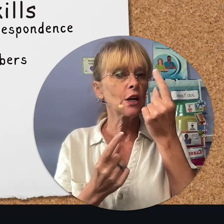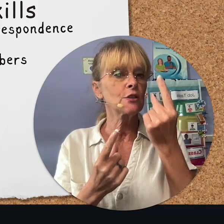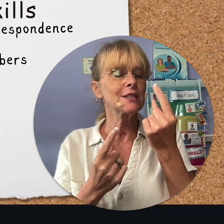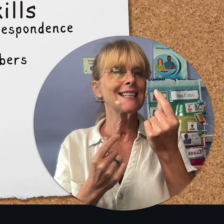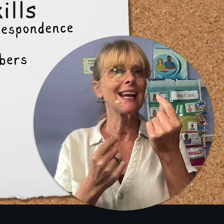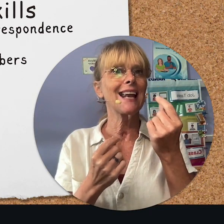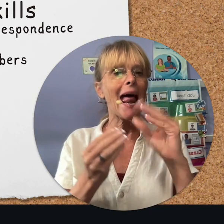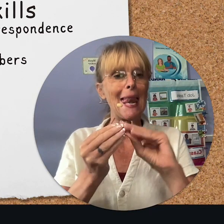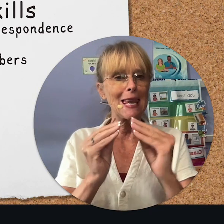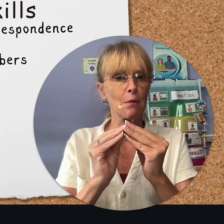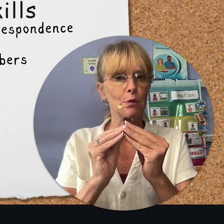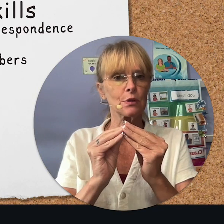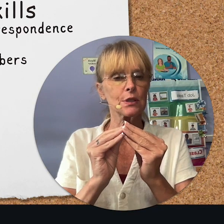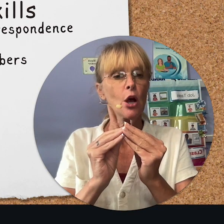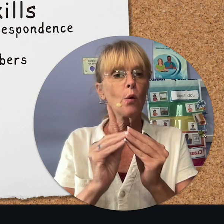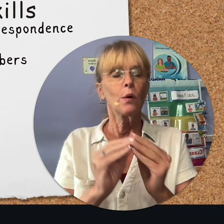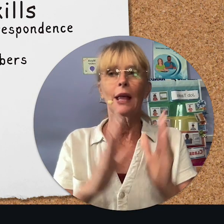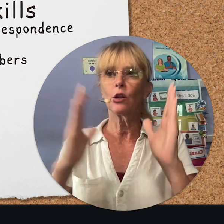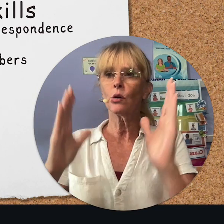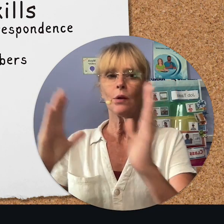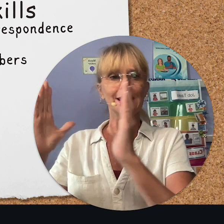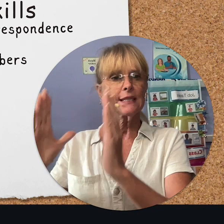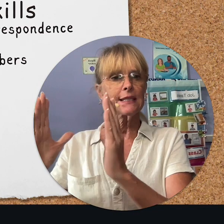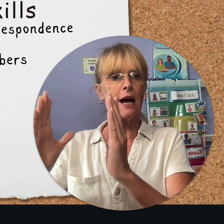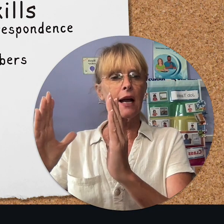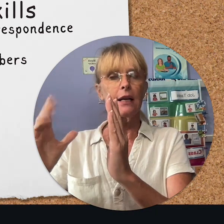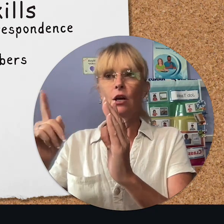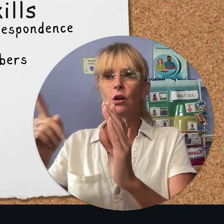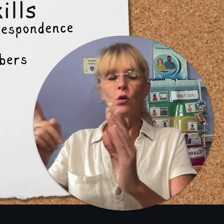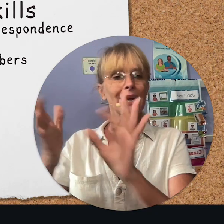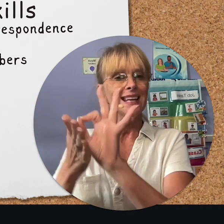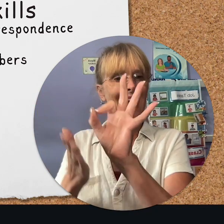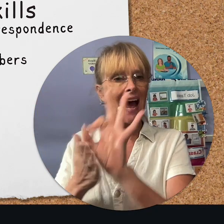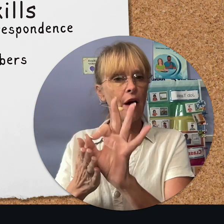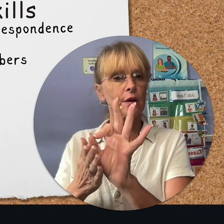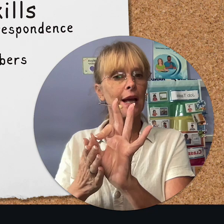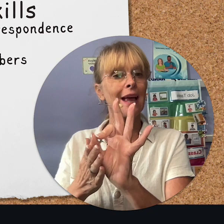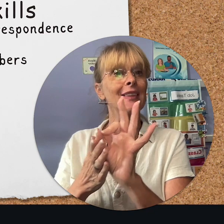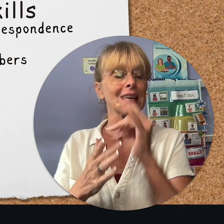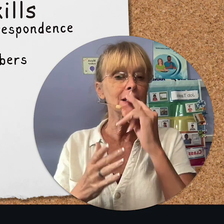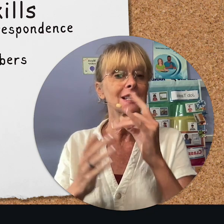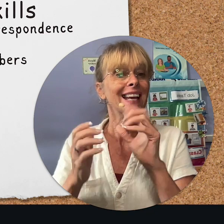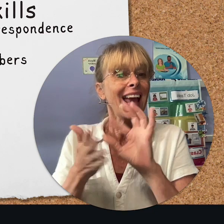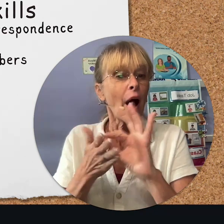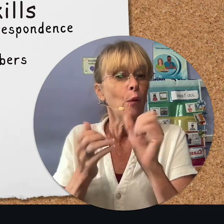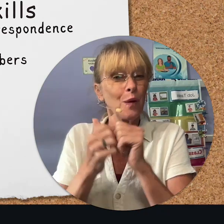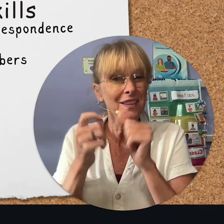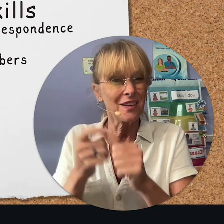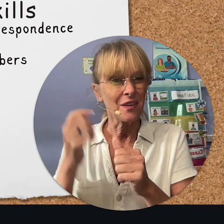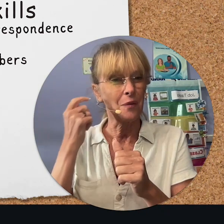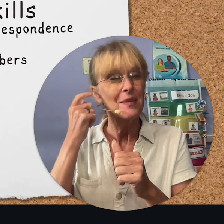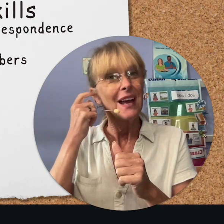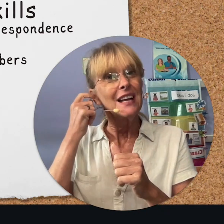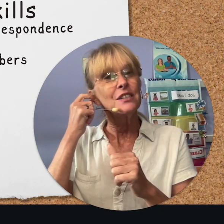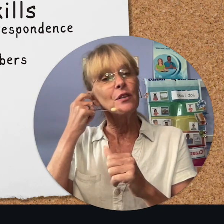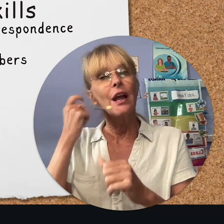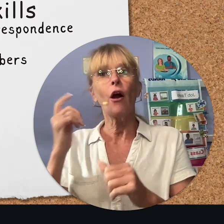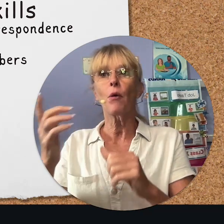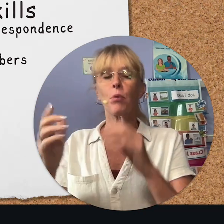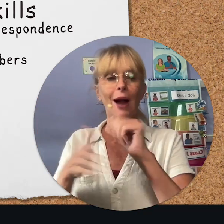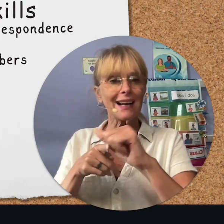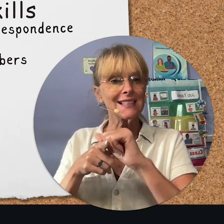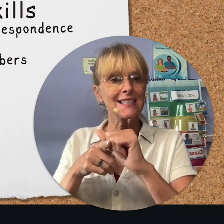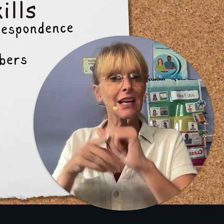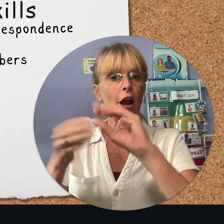start to understand numbers. When they look on this side, you can count and the kids can count with you. So they